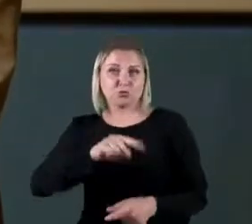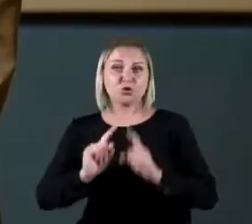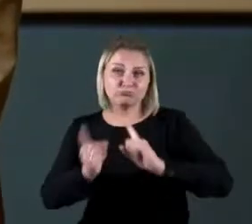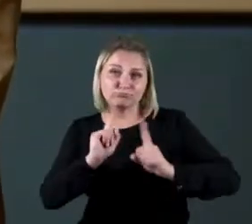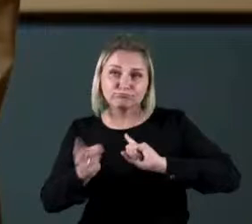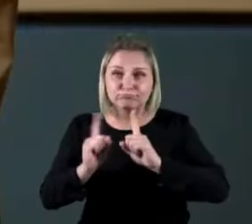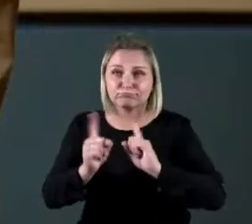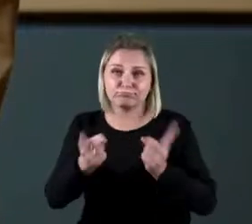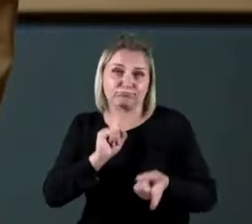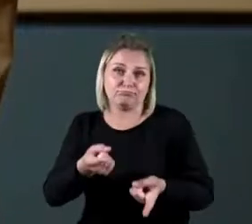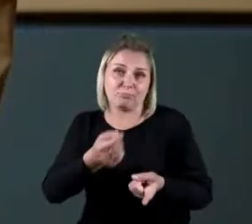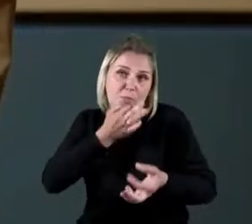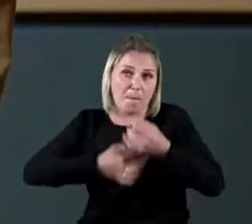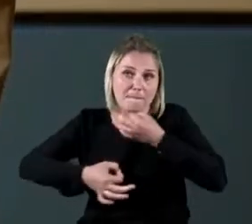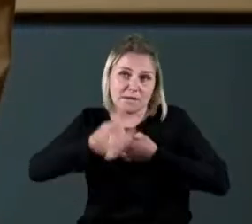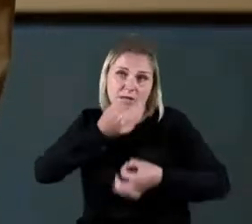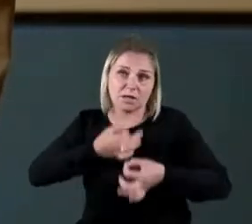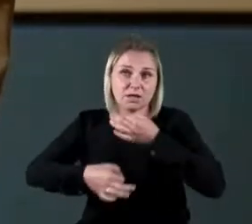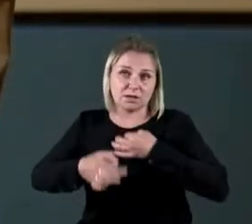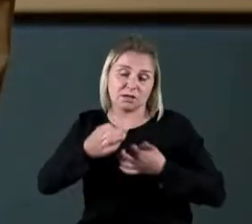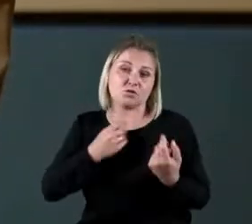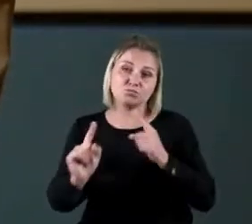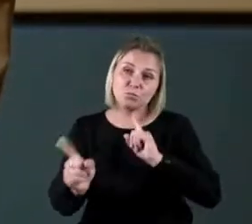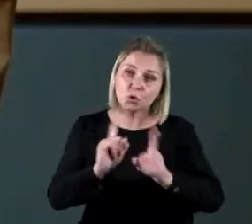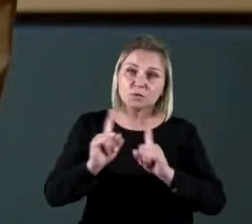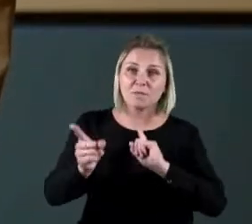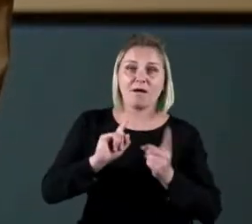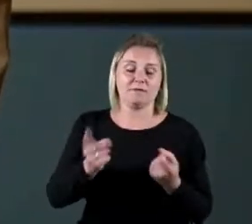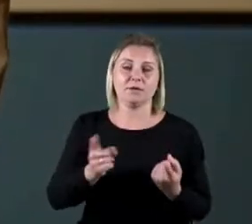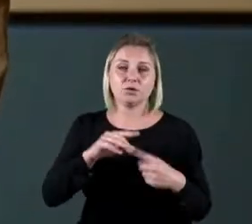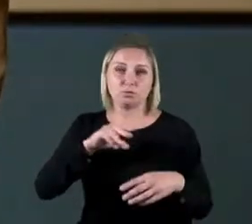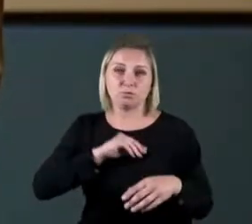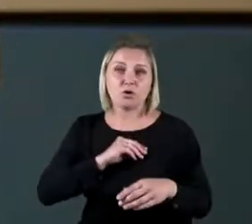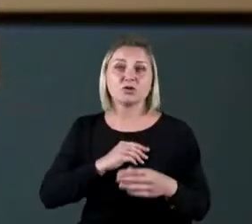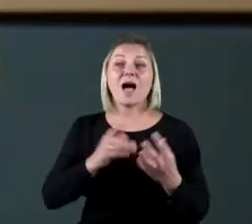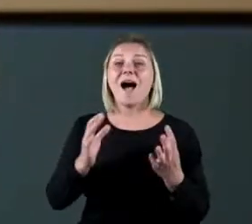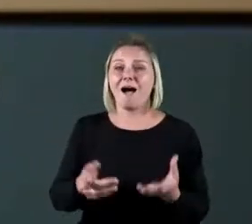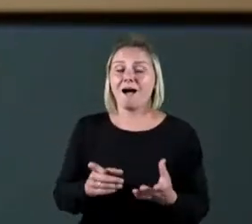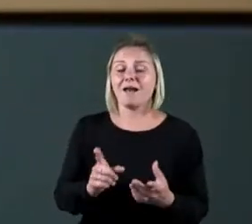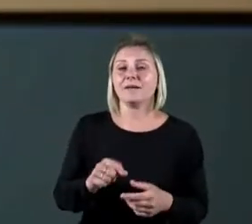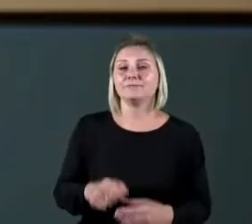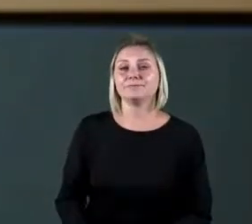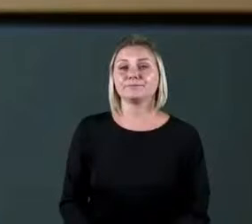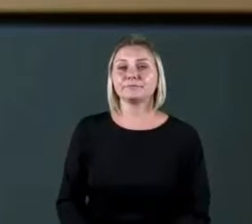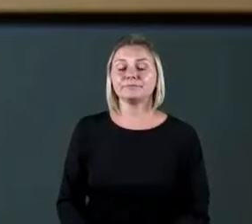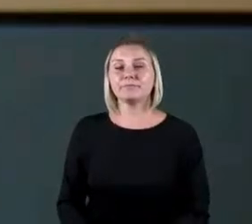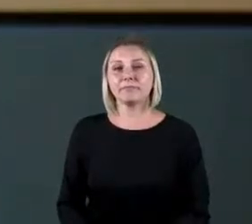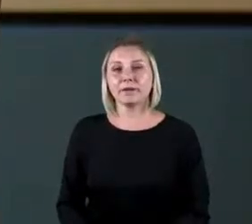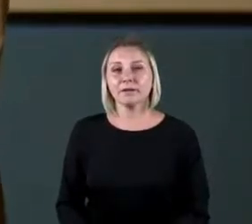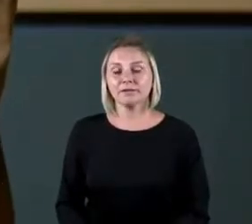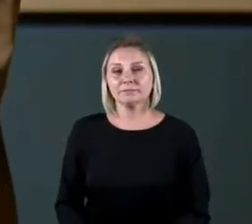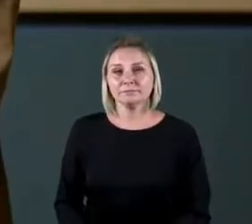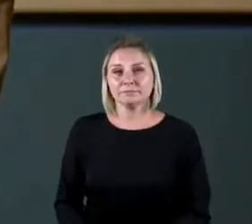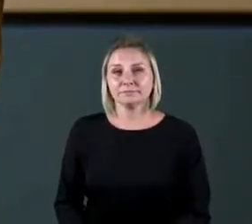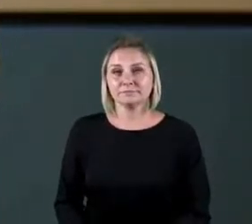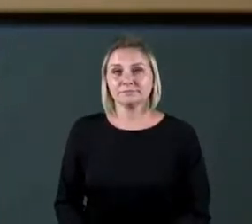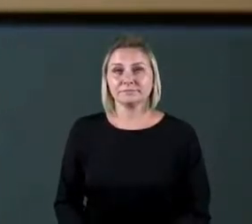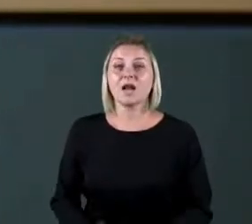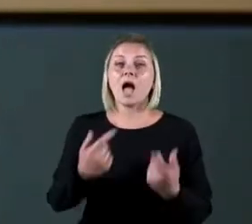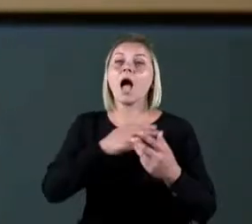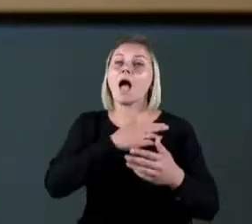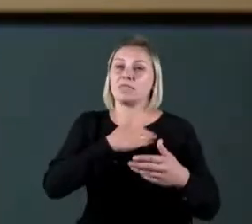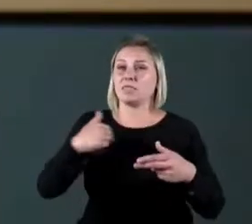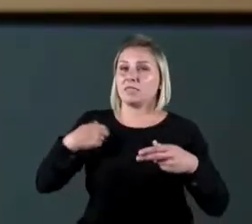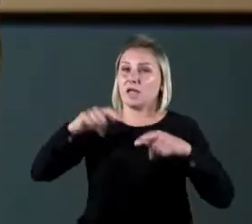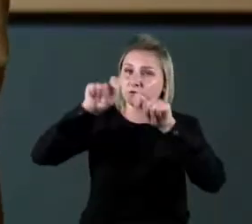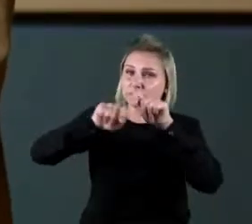and we'll be happy to talk to you more there about our work and research. But coming through loud and clear in this research in some of these cities, including Ulaanbaatar in